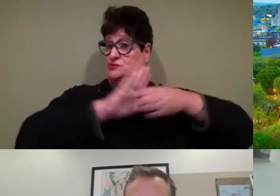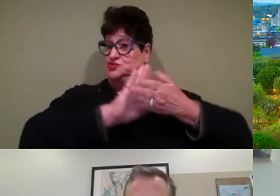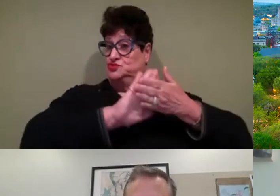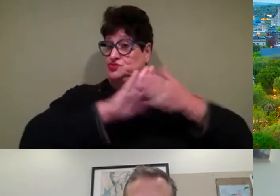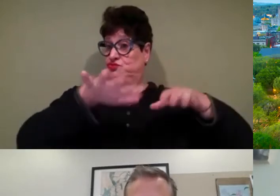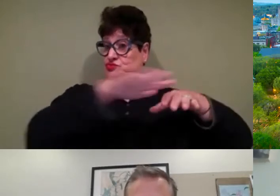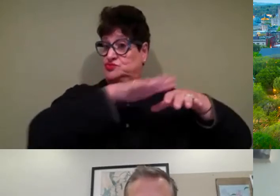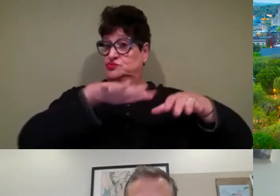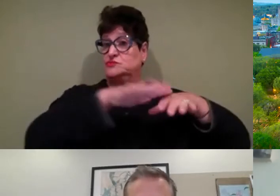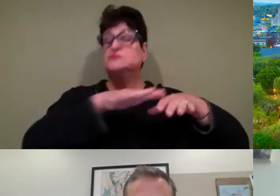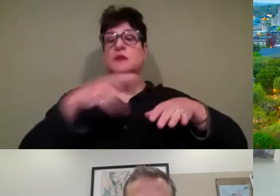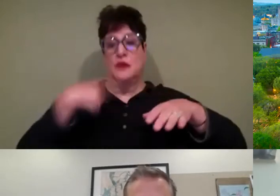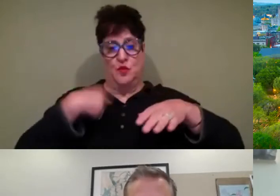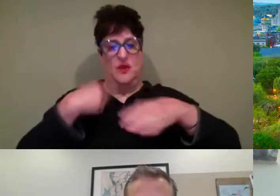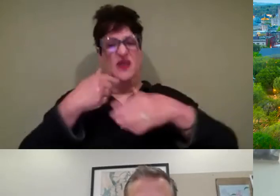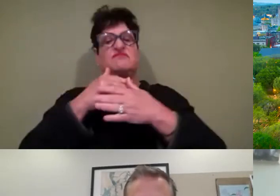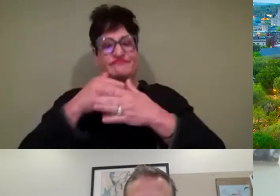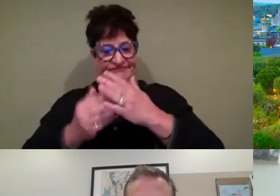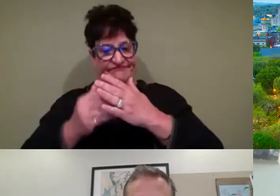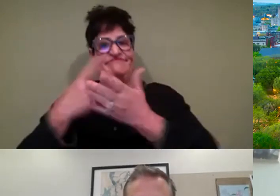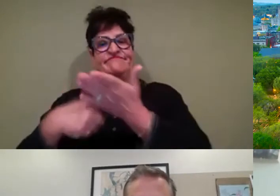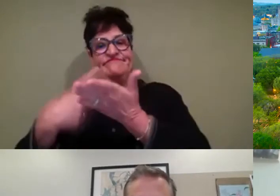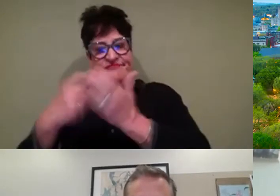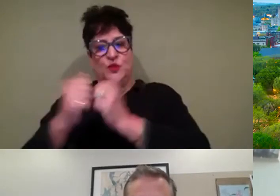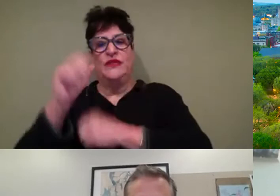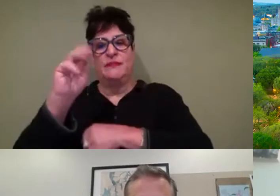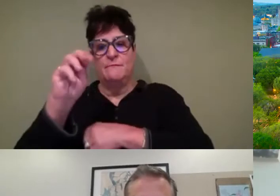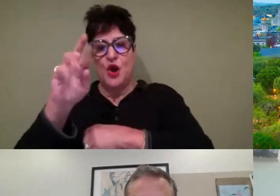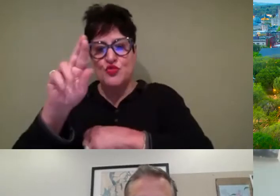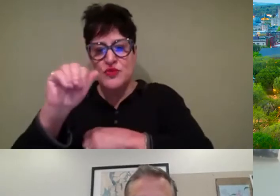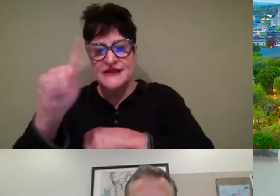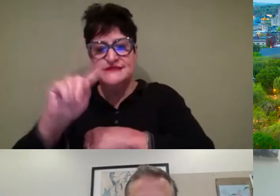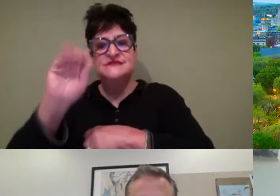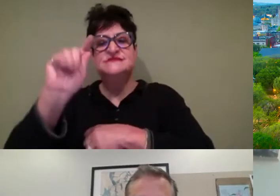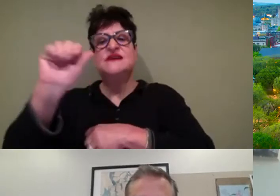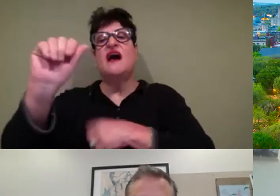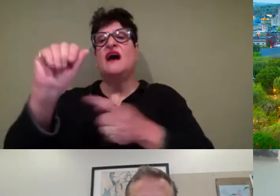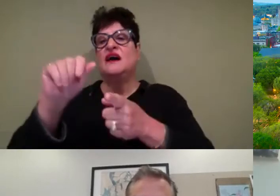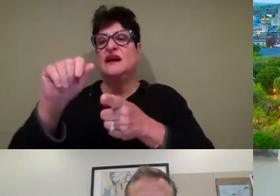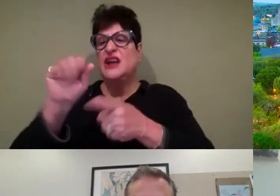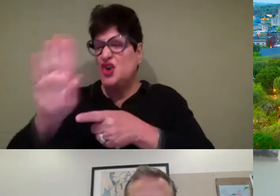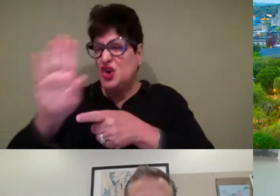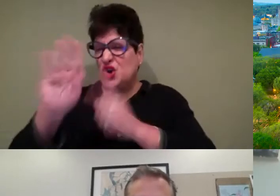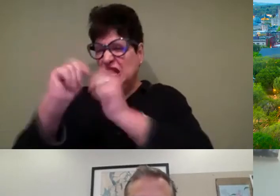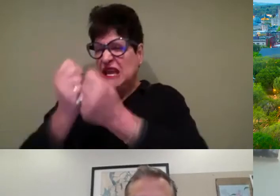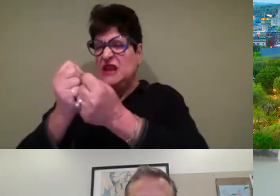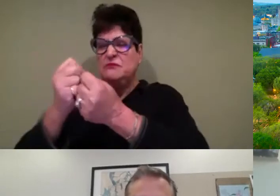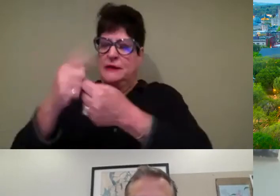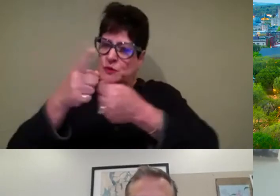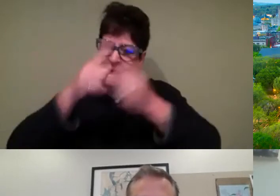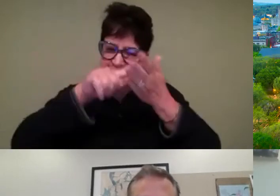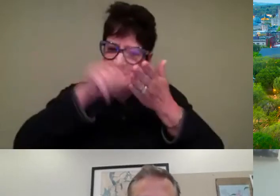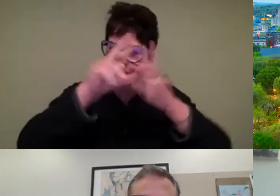with Maritza and with her team, effectively with a fine-tooth comb. We're making sure that we have,